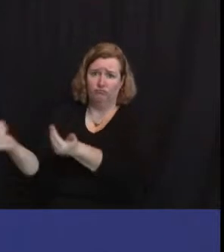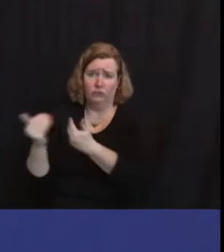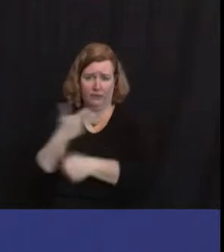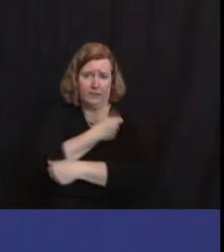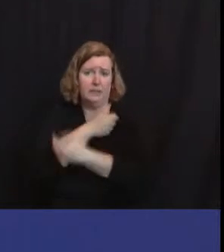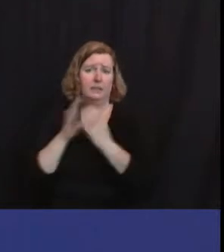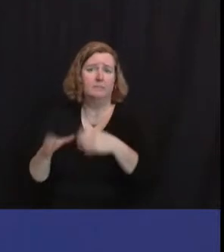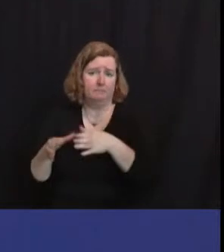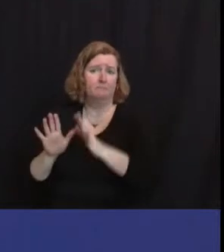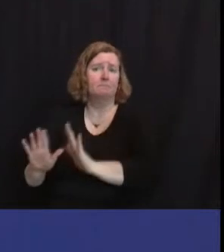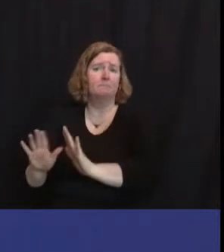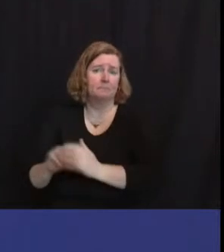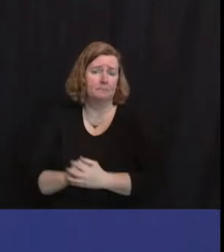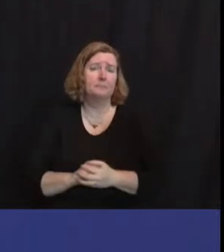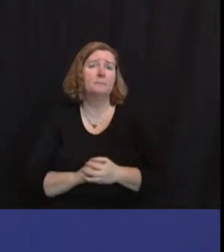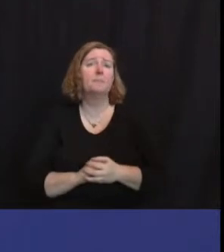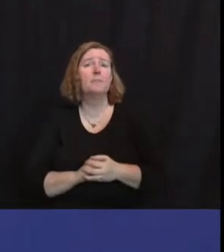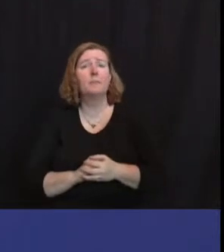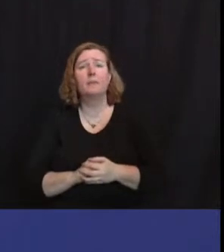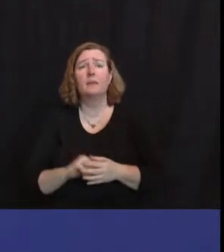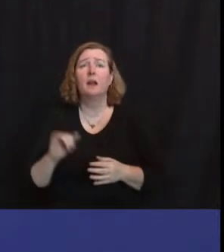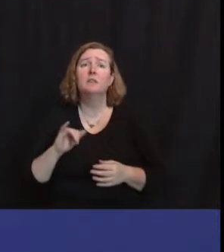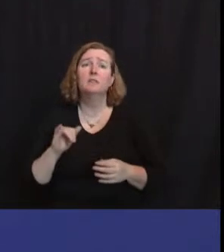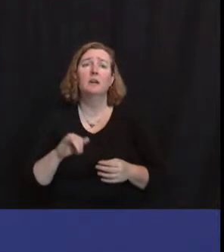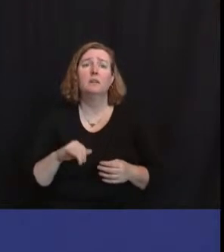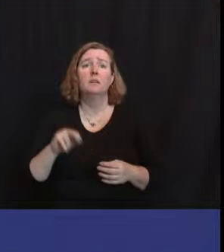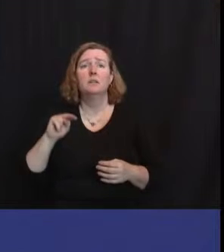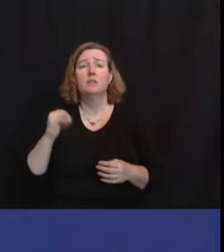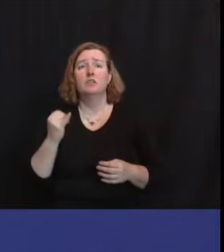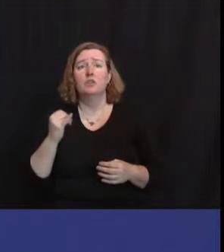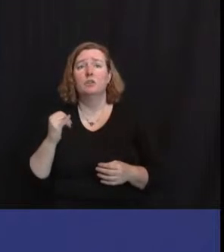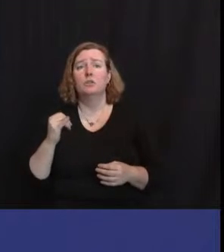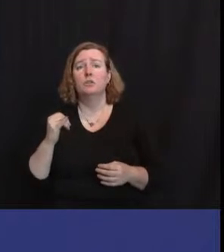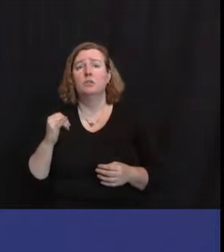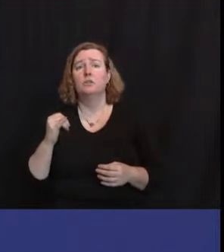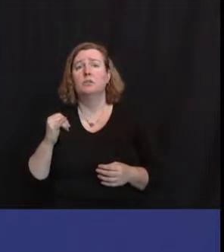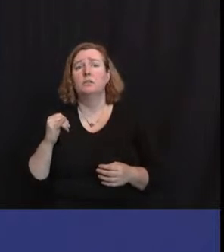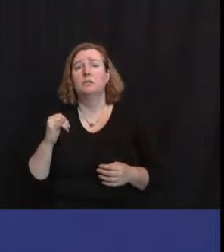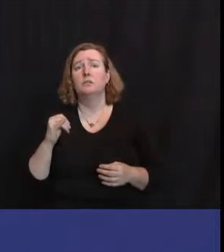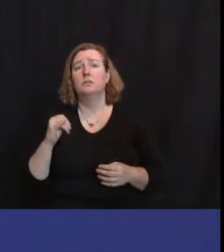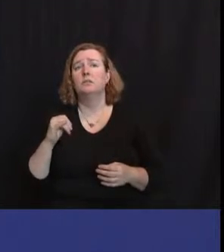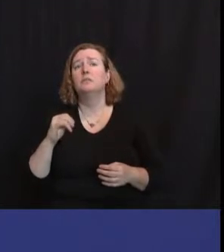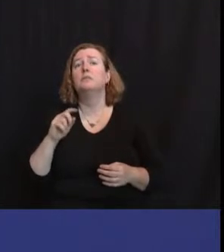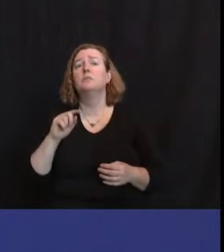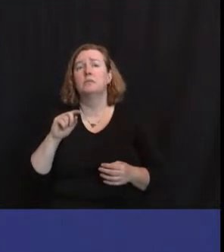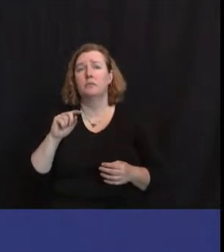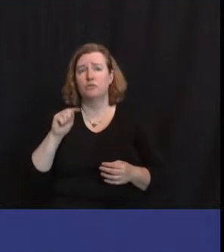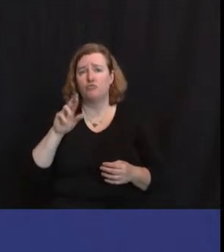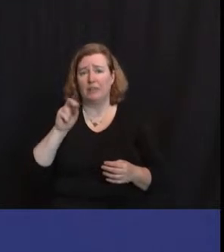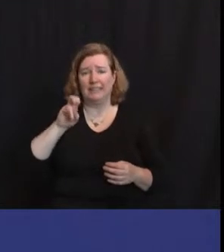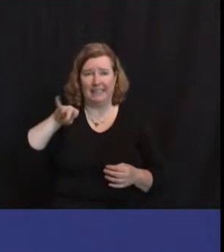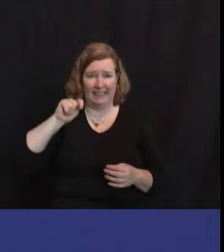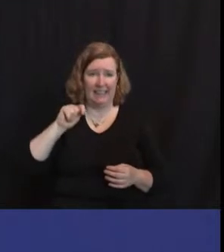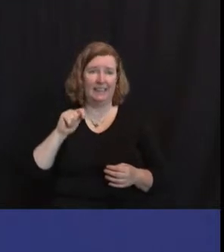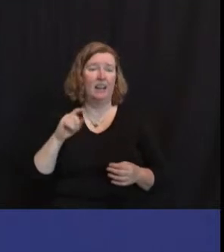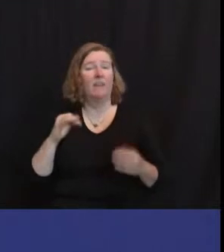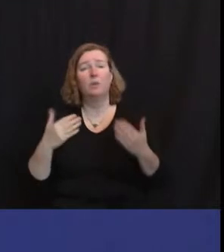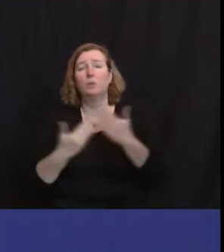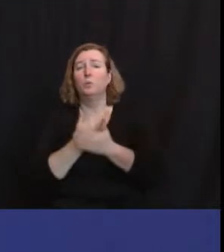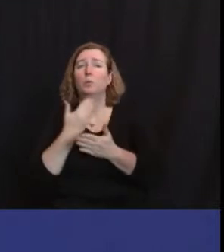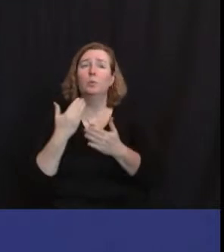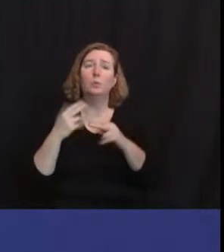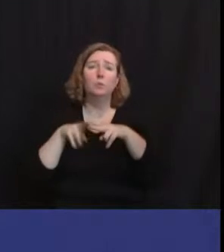first delivery of a great, efficient, dual power locomotive. I say that only because NJ Transit's got a